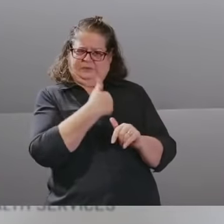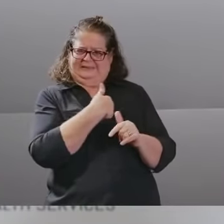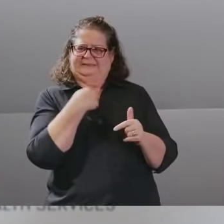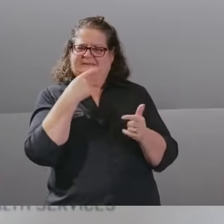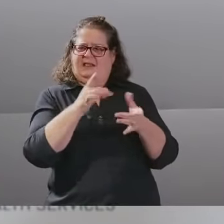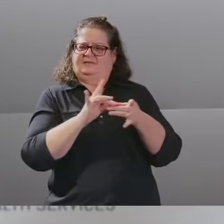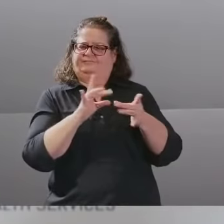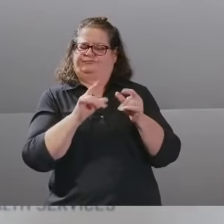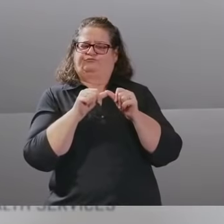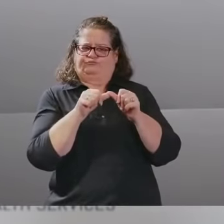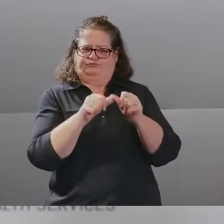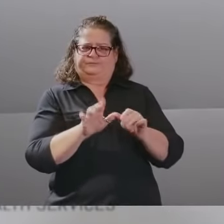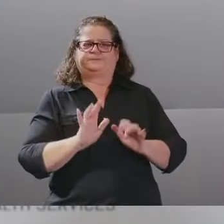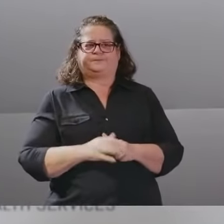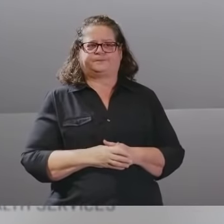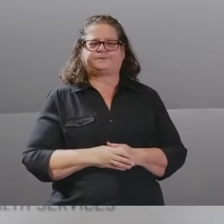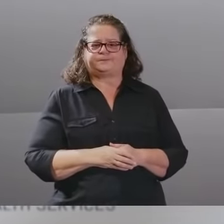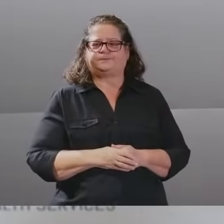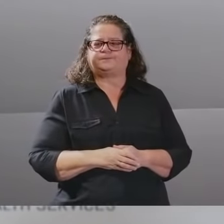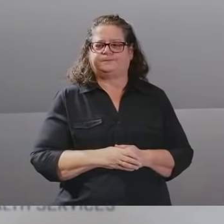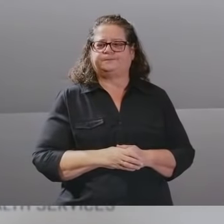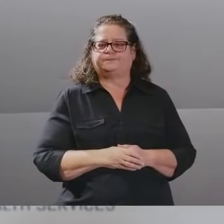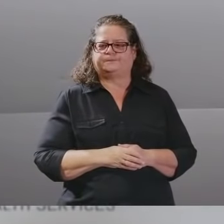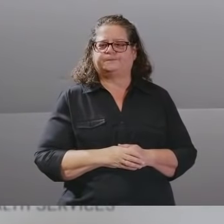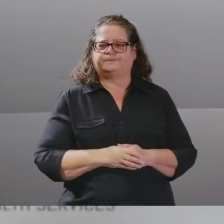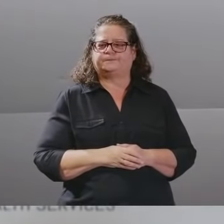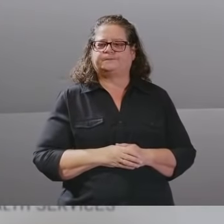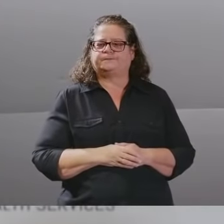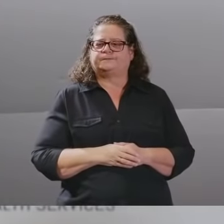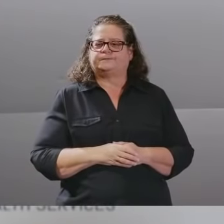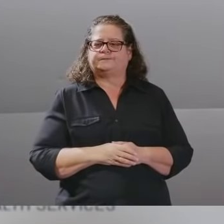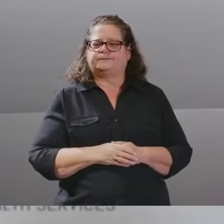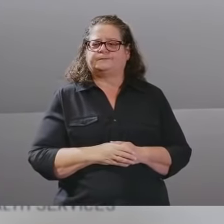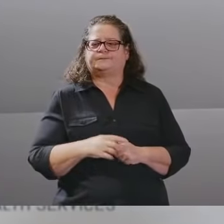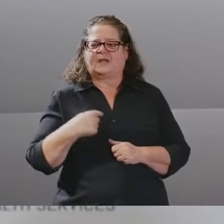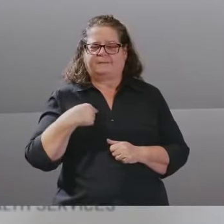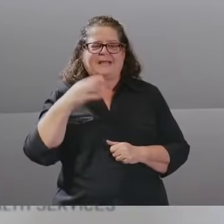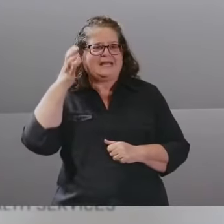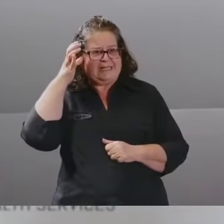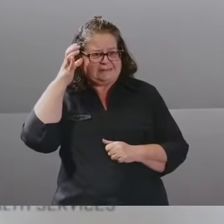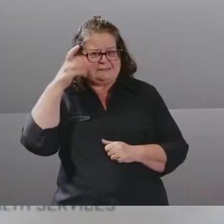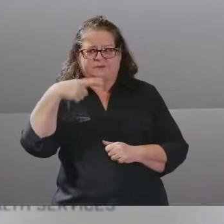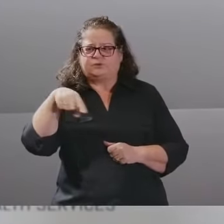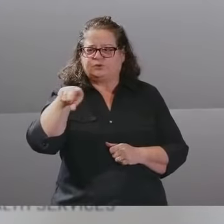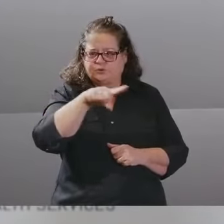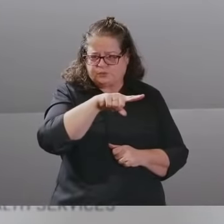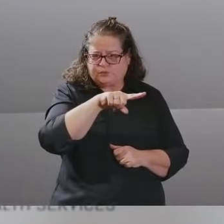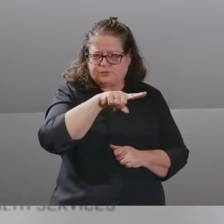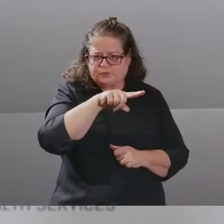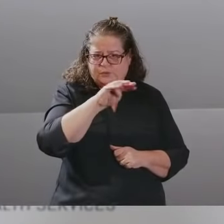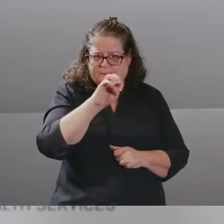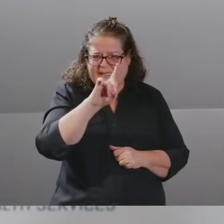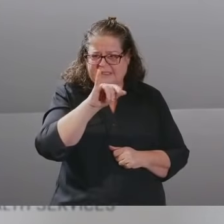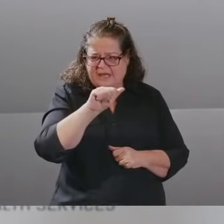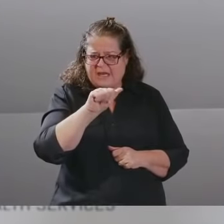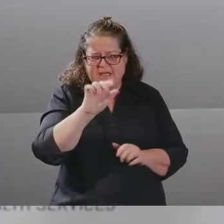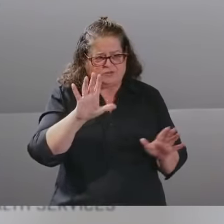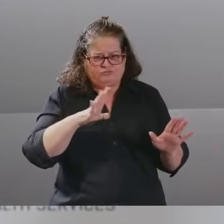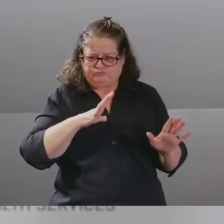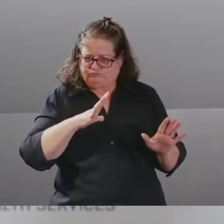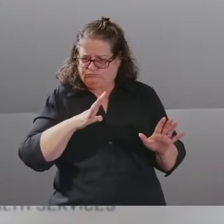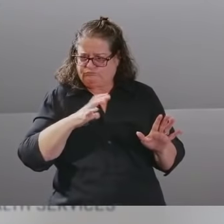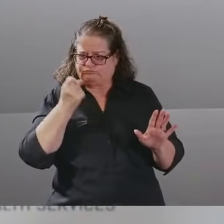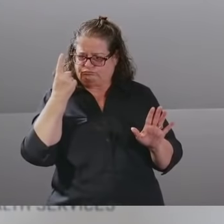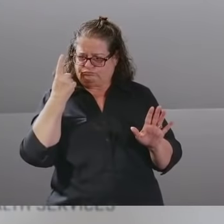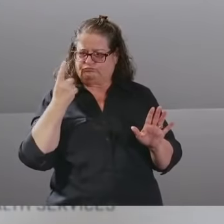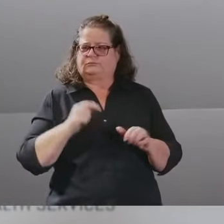I've heard and I'm listening to the media on this issue, we started to